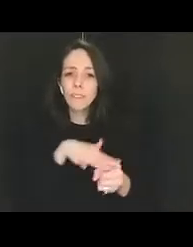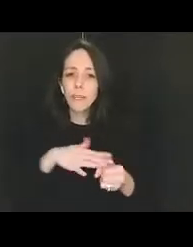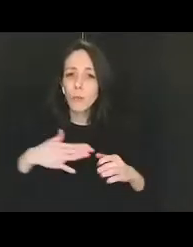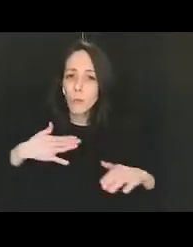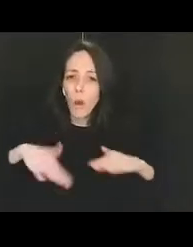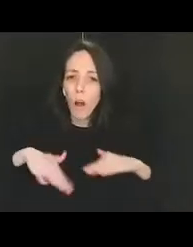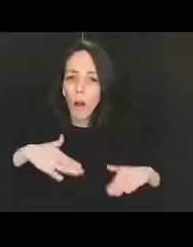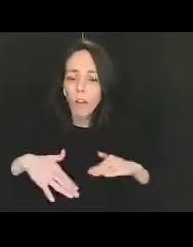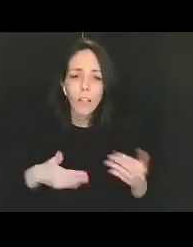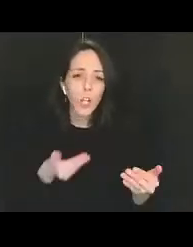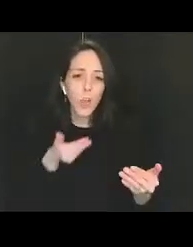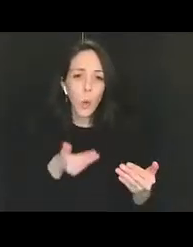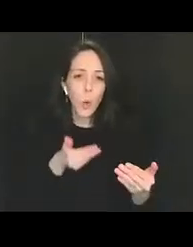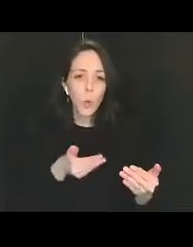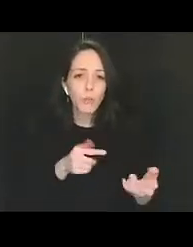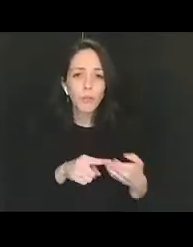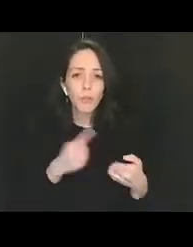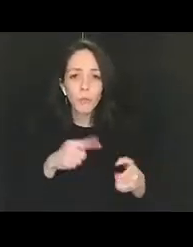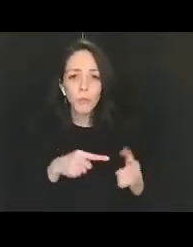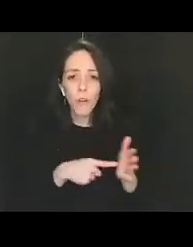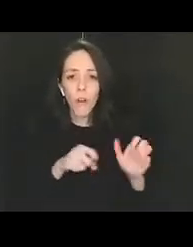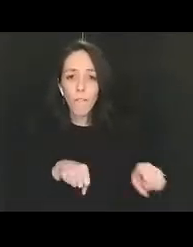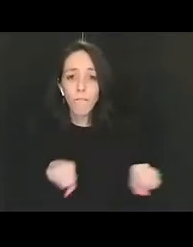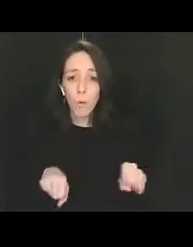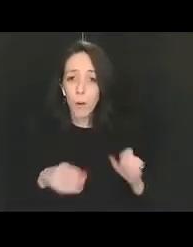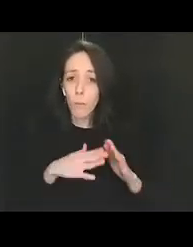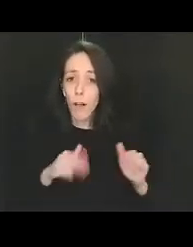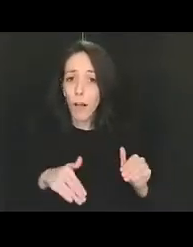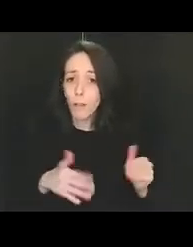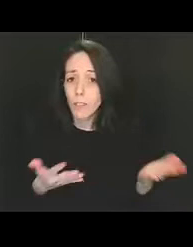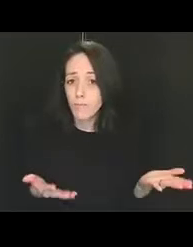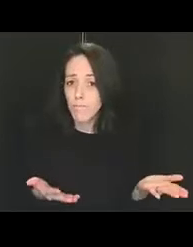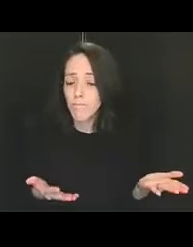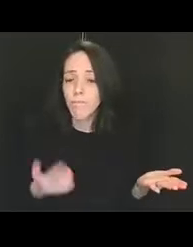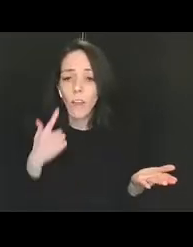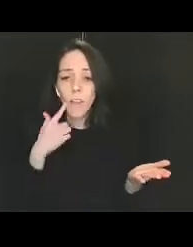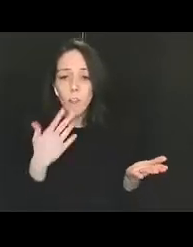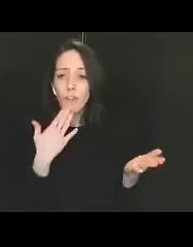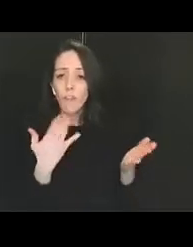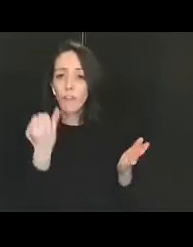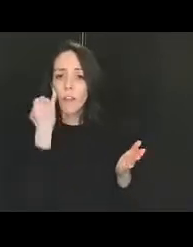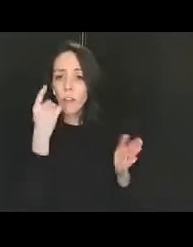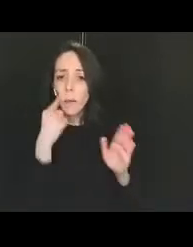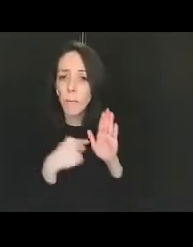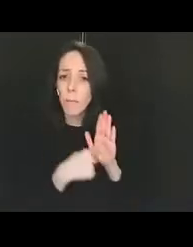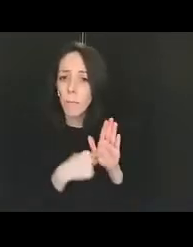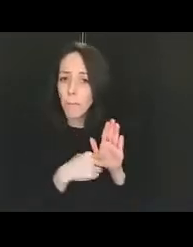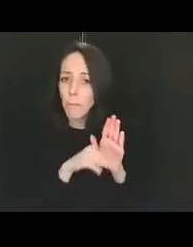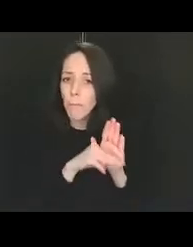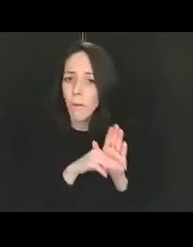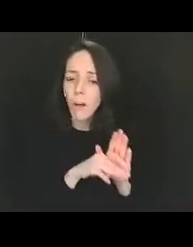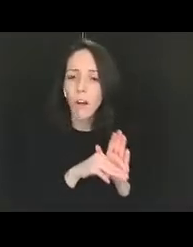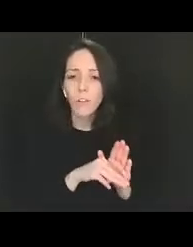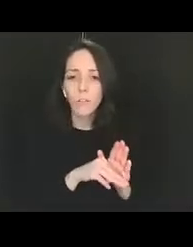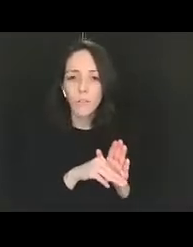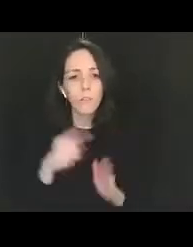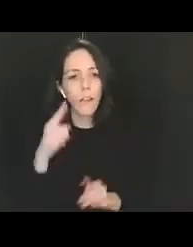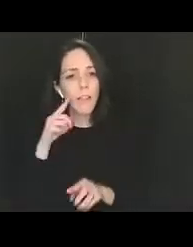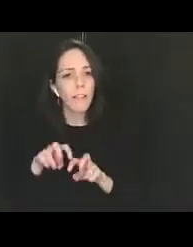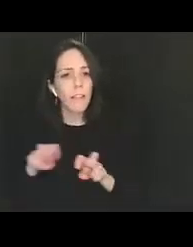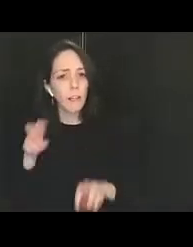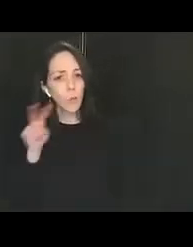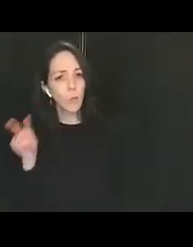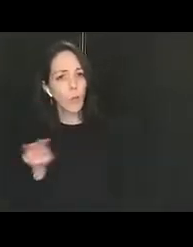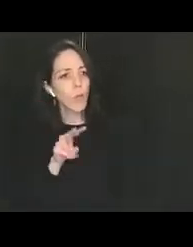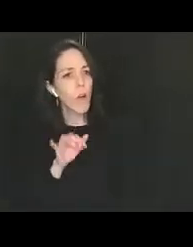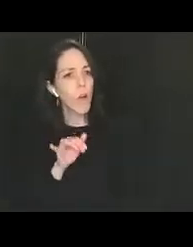this would be a really good model. And I think the City of Beaverton Council would look positively upon this kind of thing.